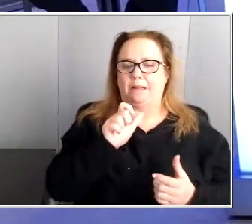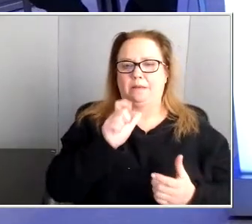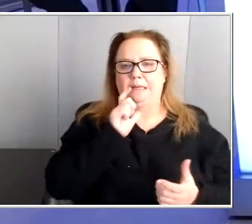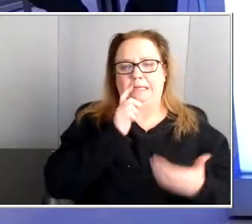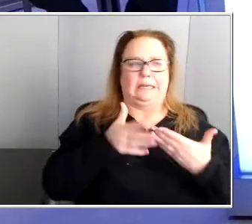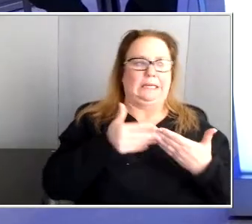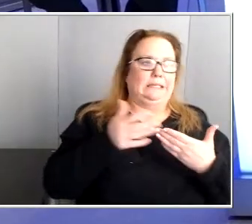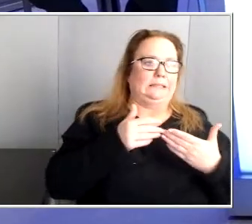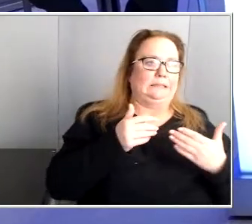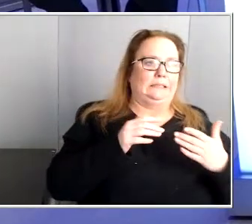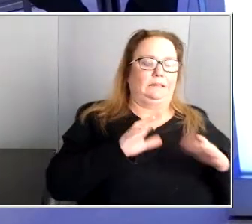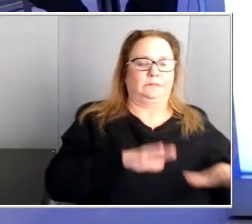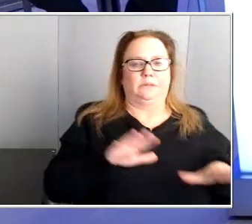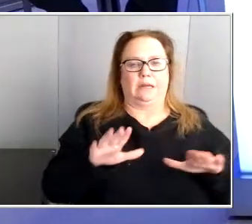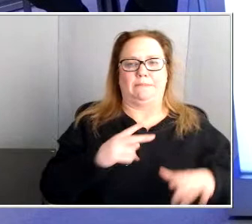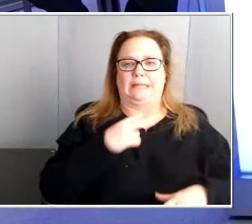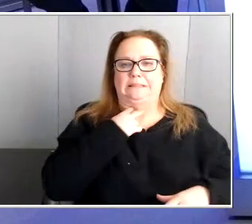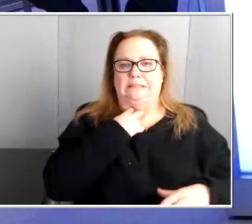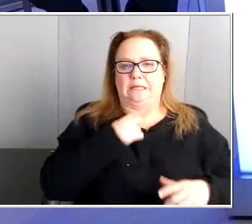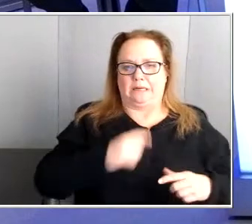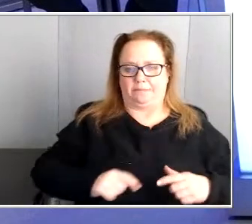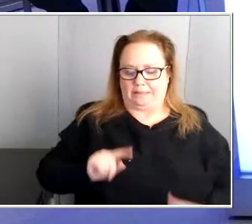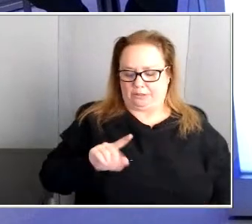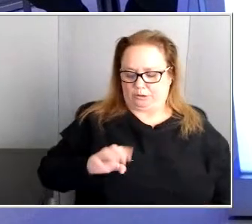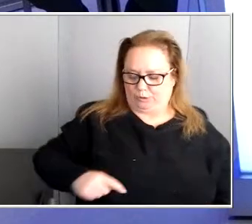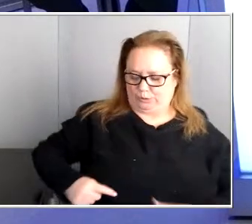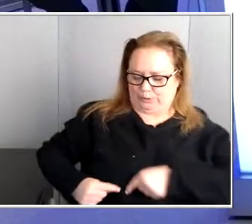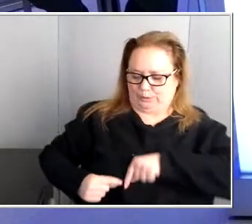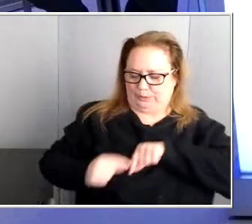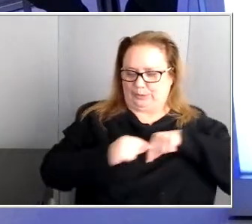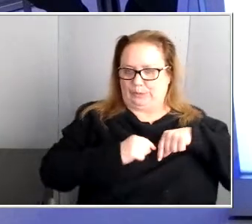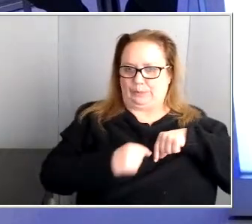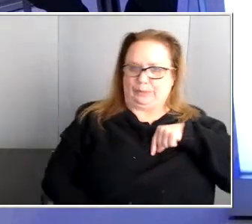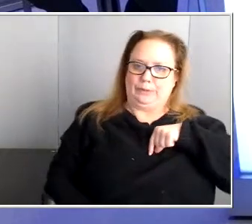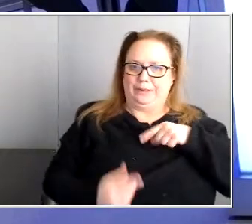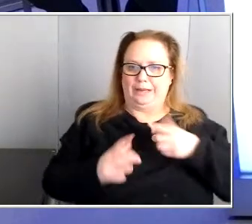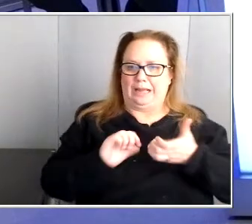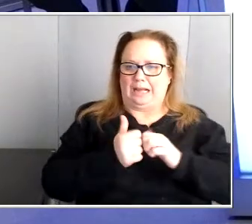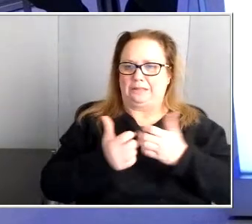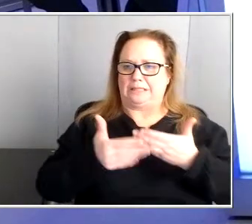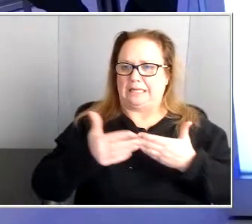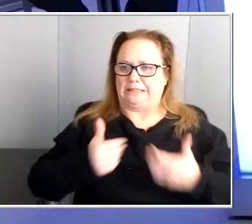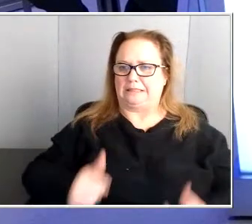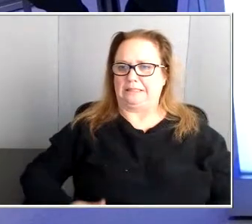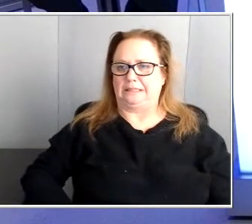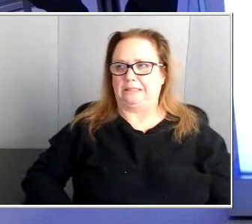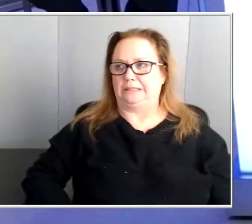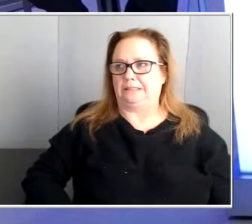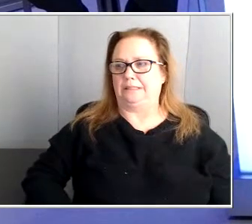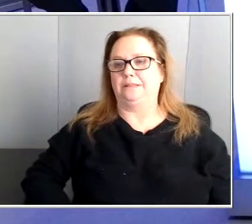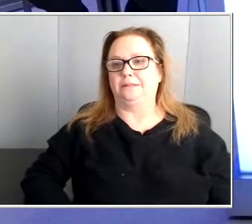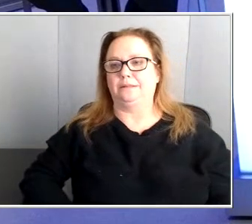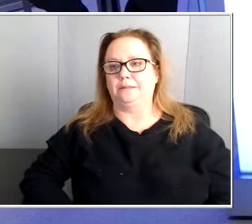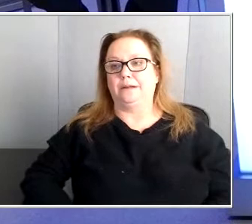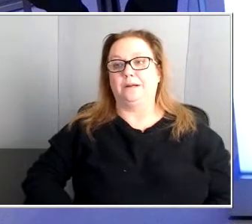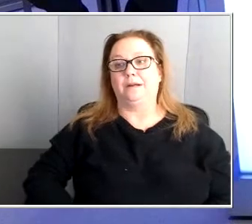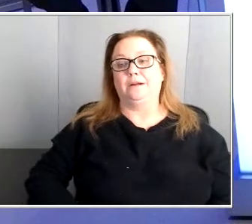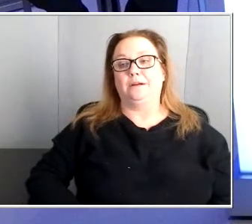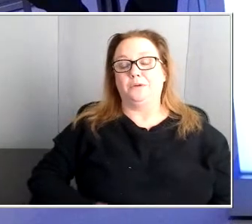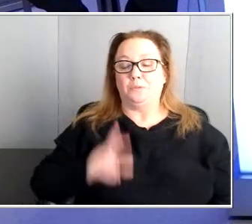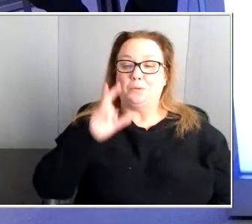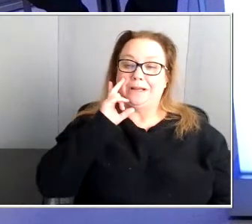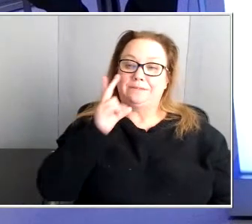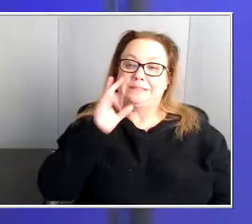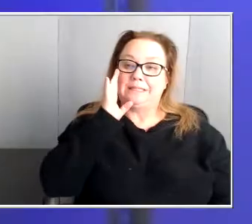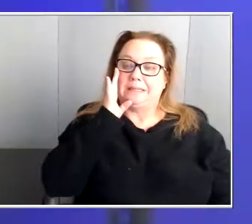I may get stuck and be going, am I going to pull that tube out of my heart and cause all sorts of trouble? We have seen